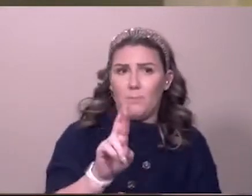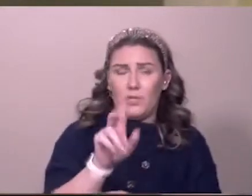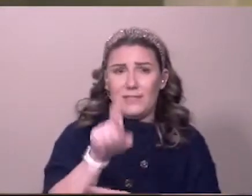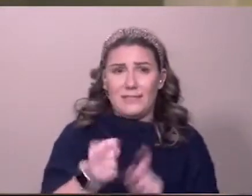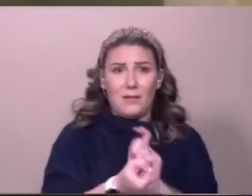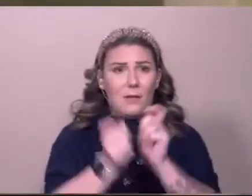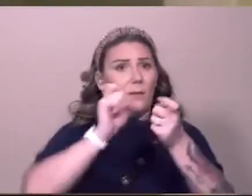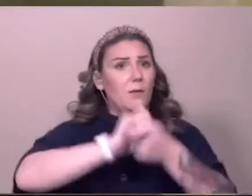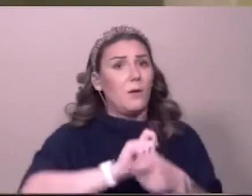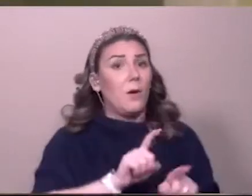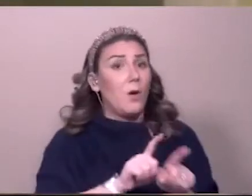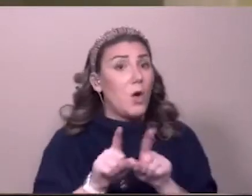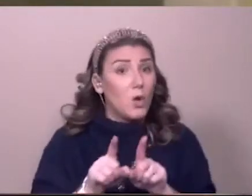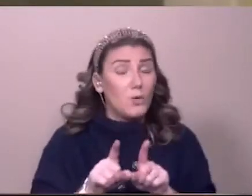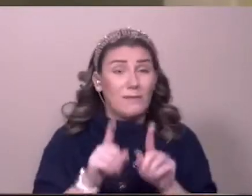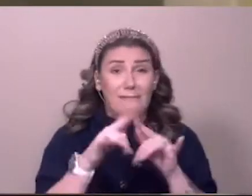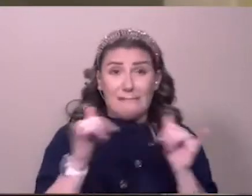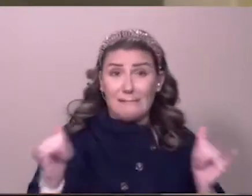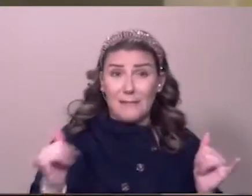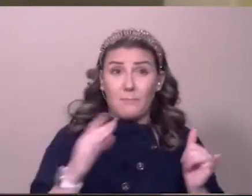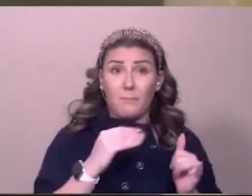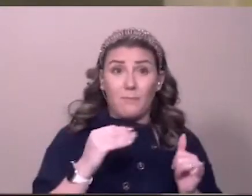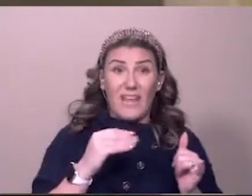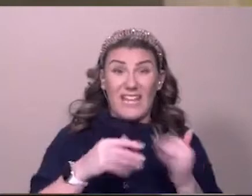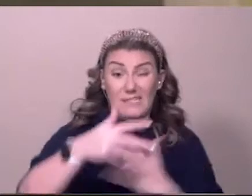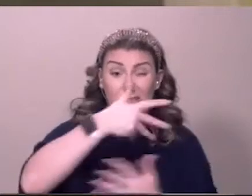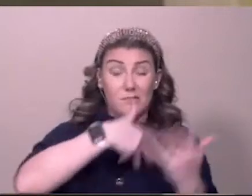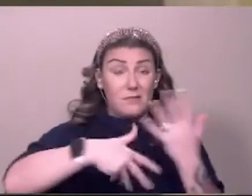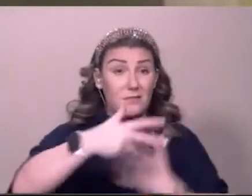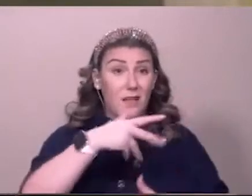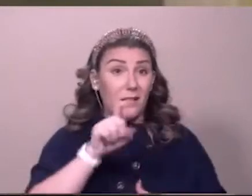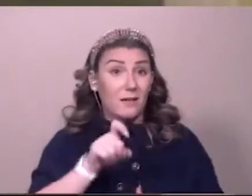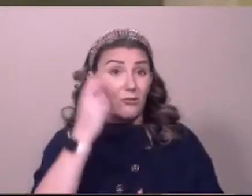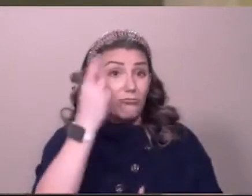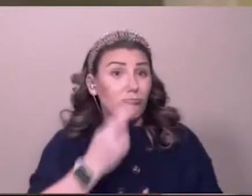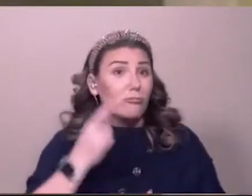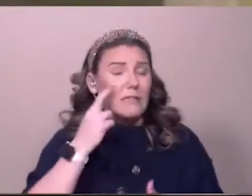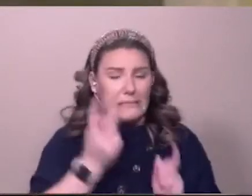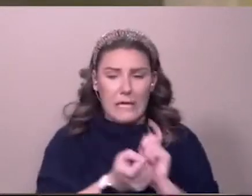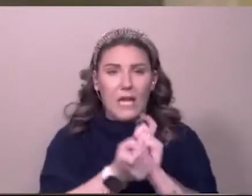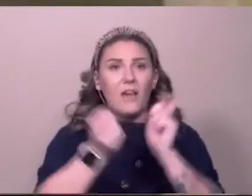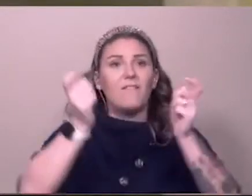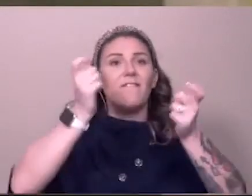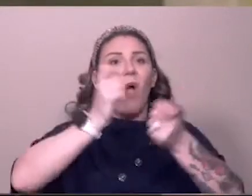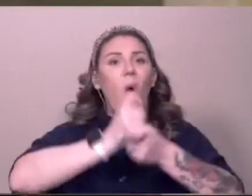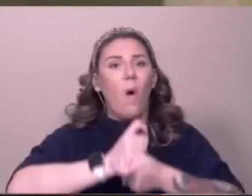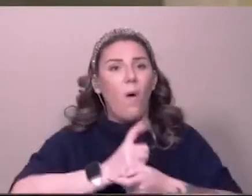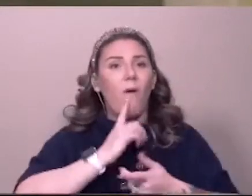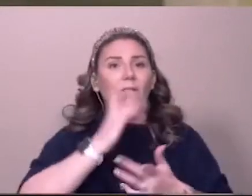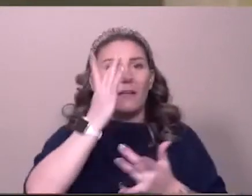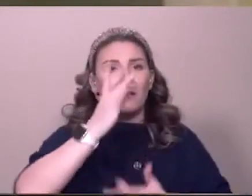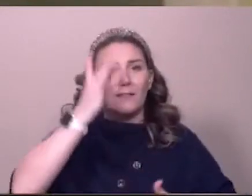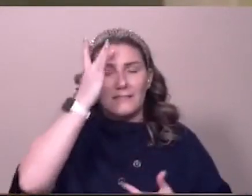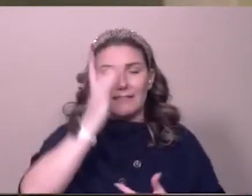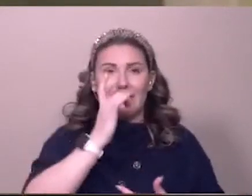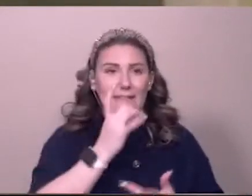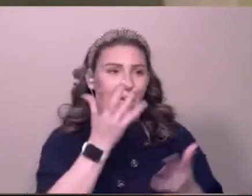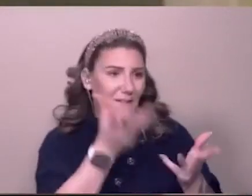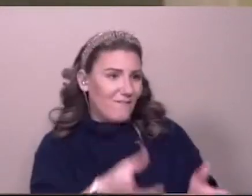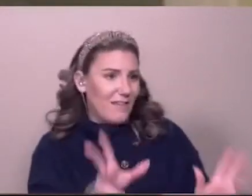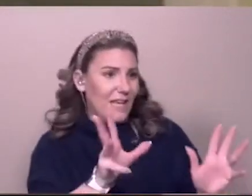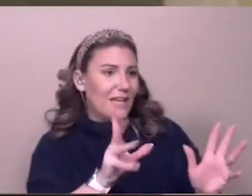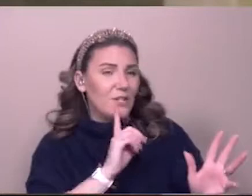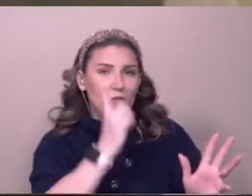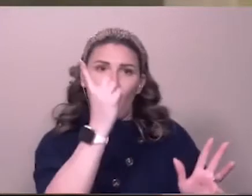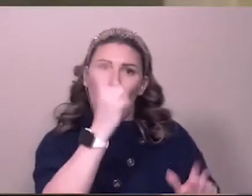change as well. And as a society, we have to realize this is an evolving story, and it isn't a one and done deal.